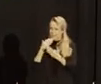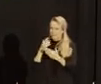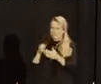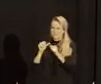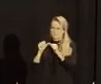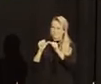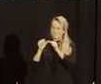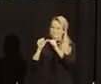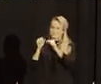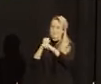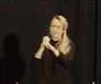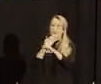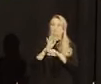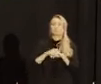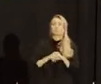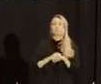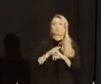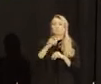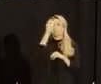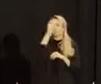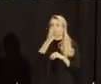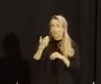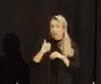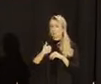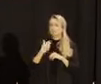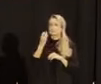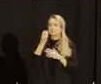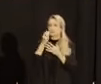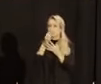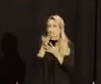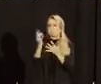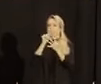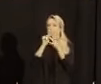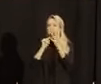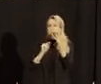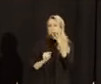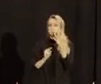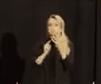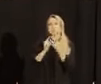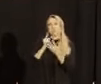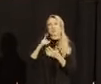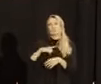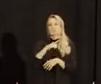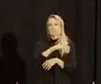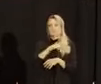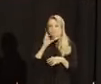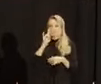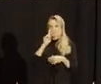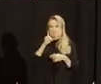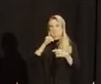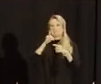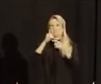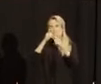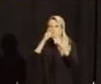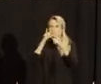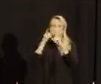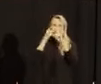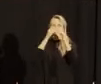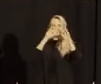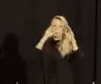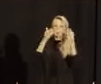of legislation that have been introduced in the U.S. House and in the Senate to